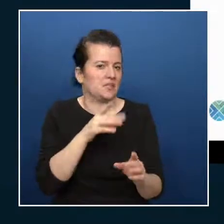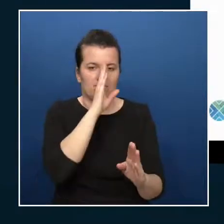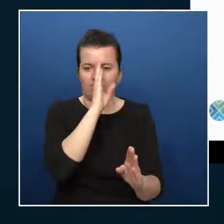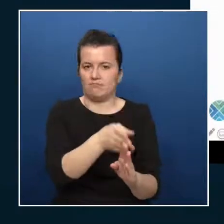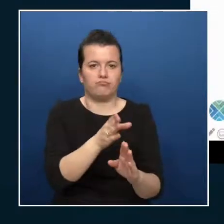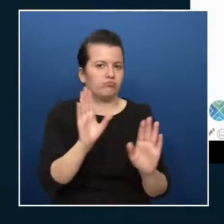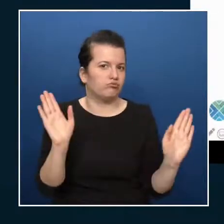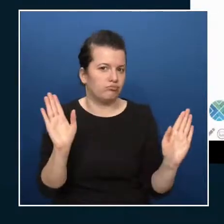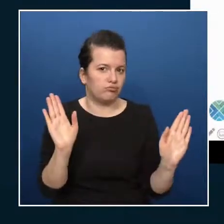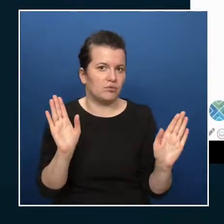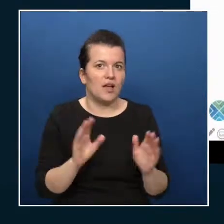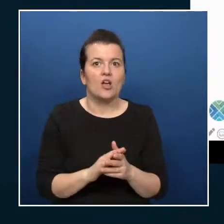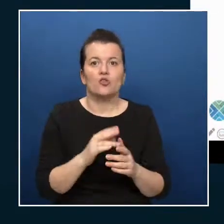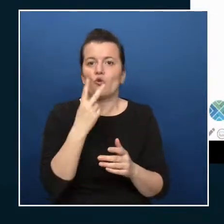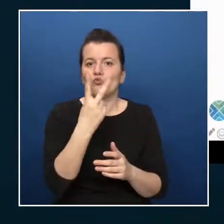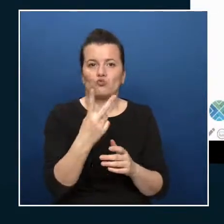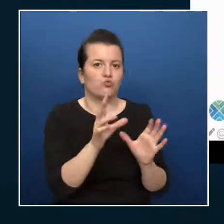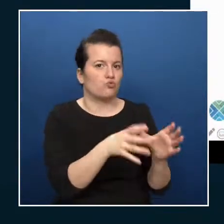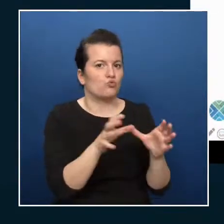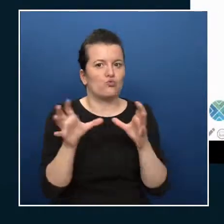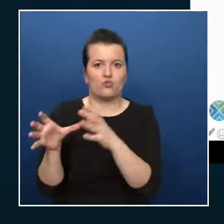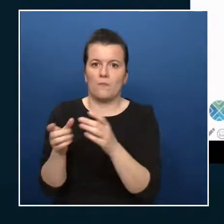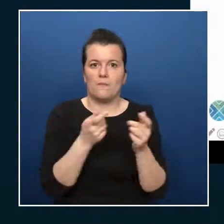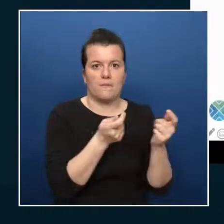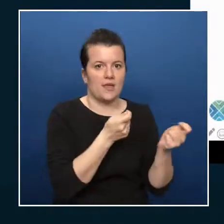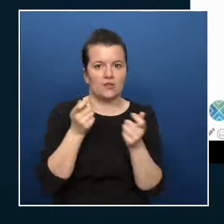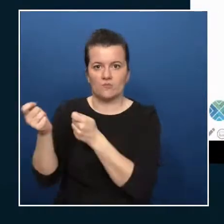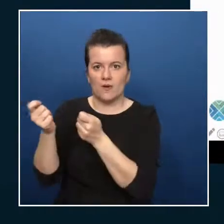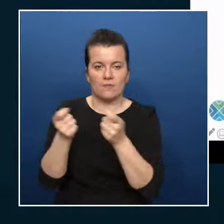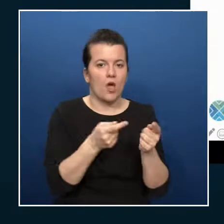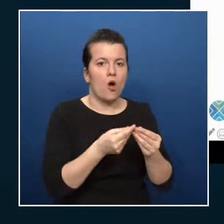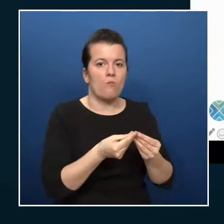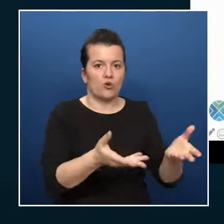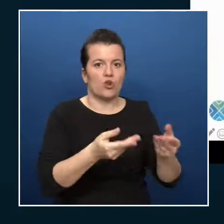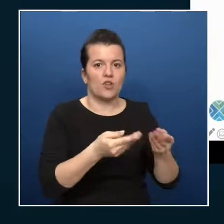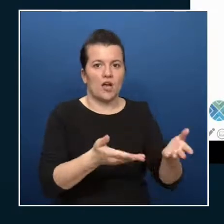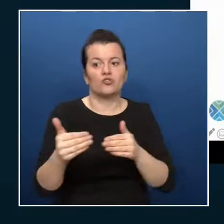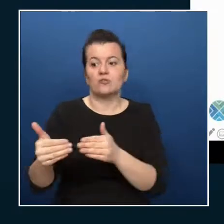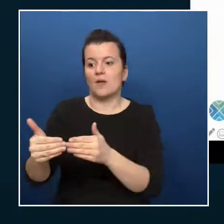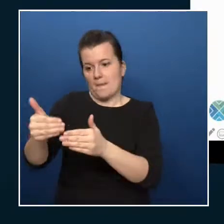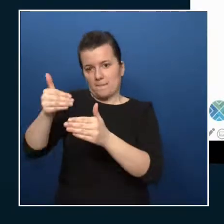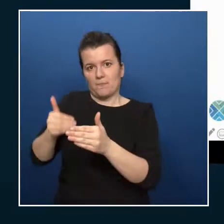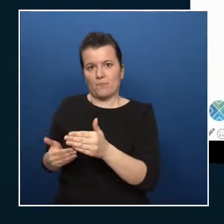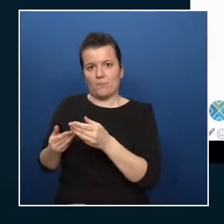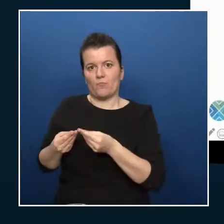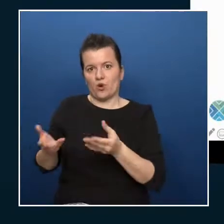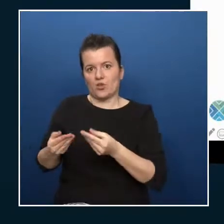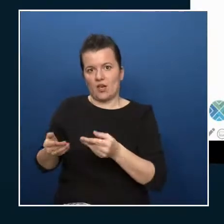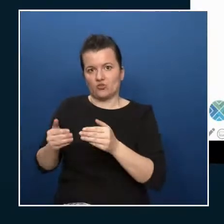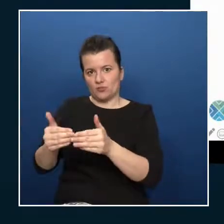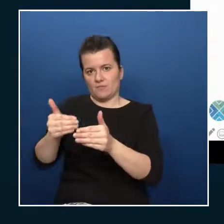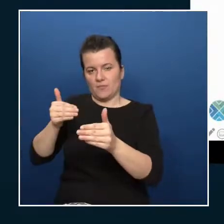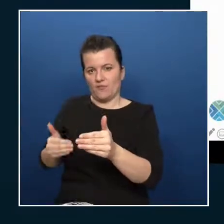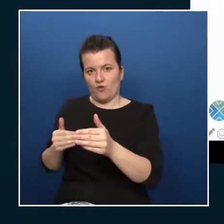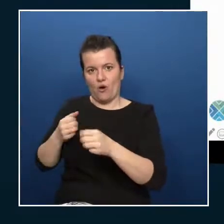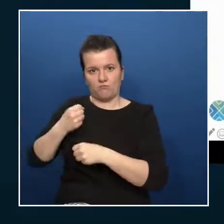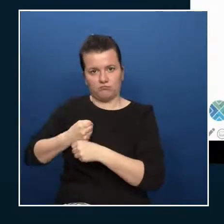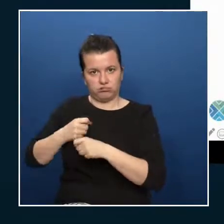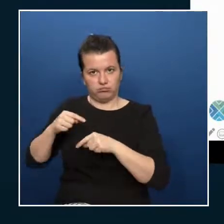like 2 management groups, one for production and one for pre-production. And both management